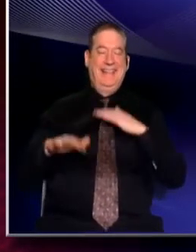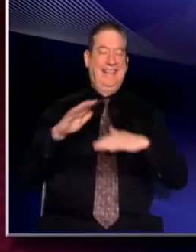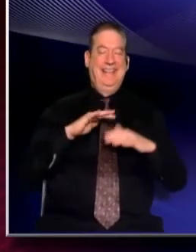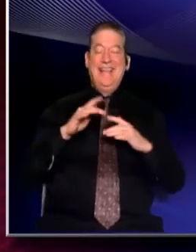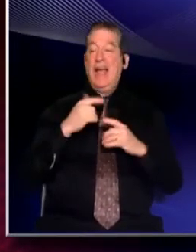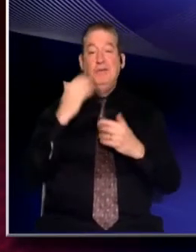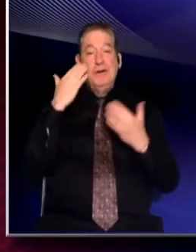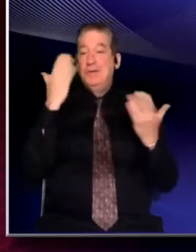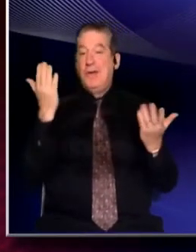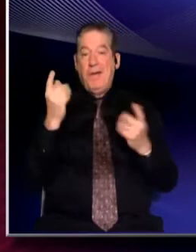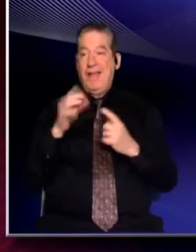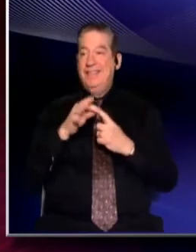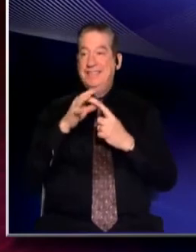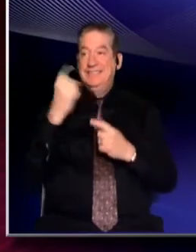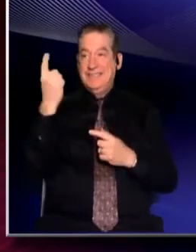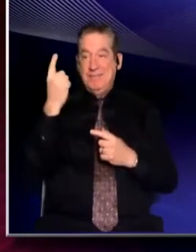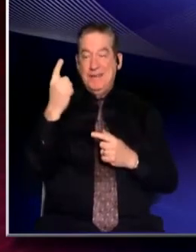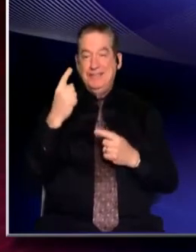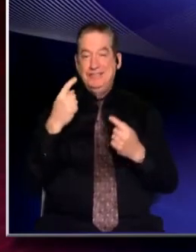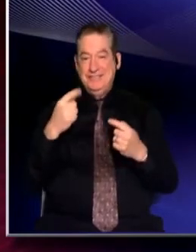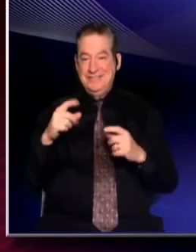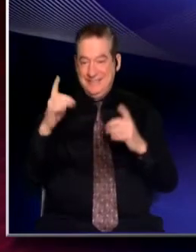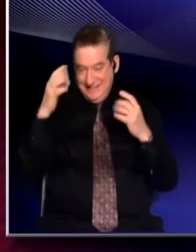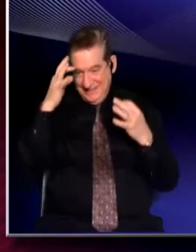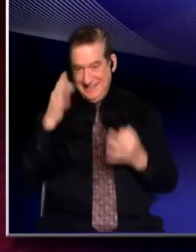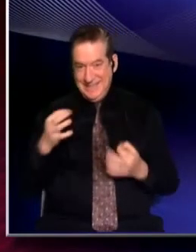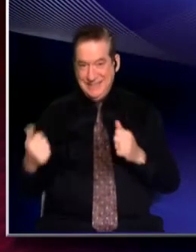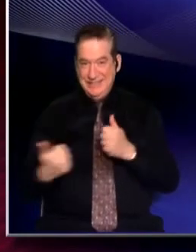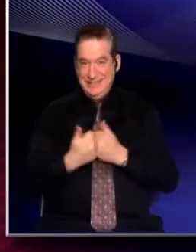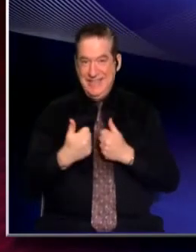really know unless somebody decides to challenge us on this.